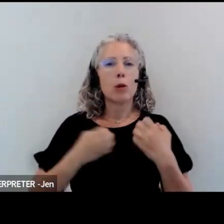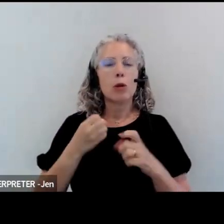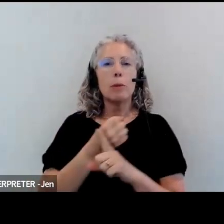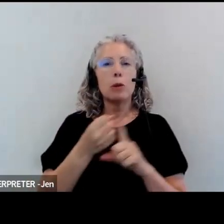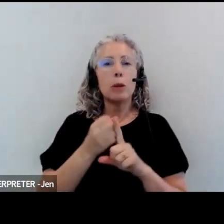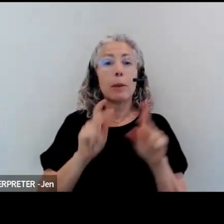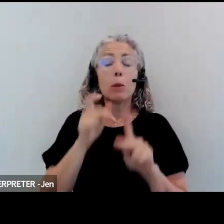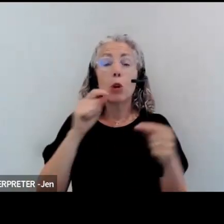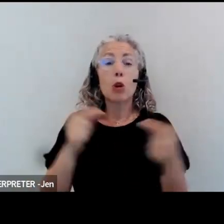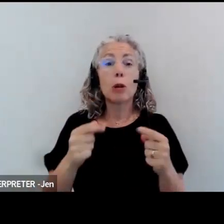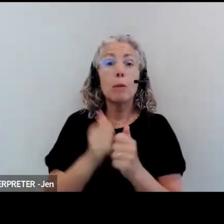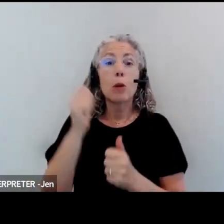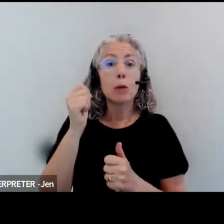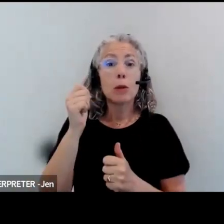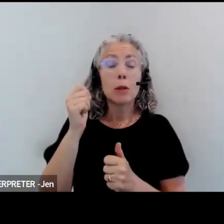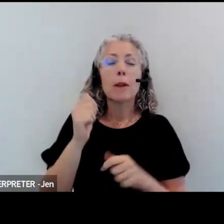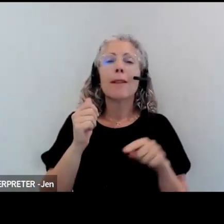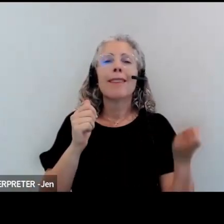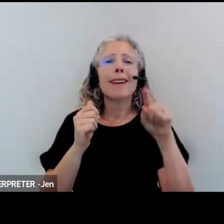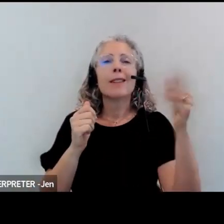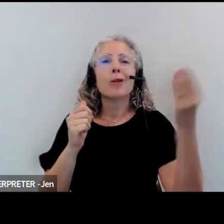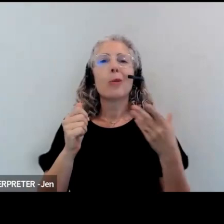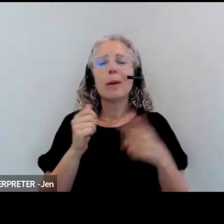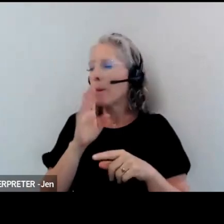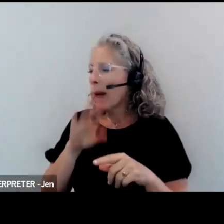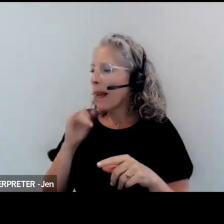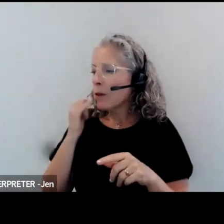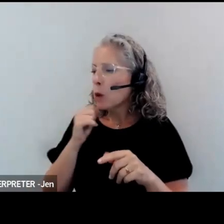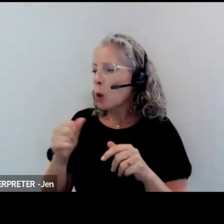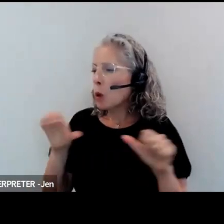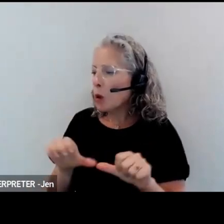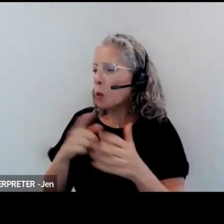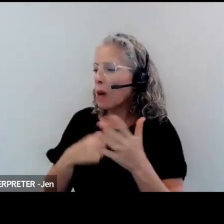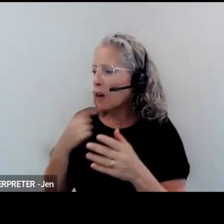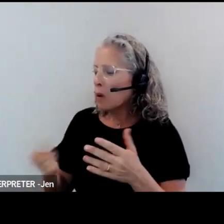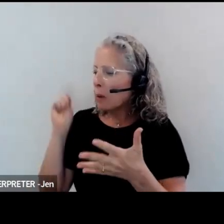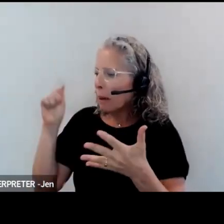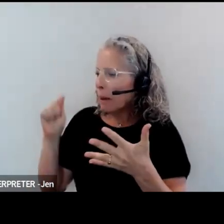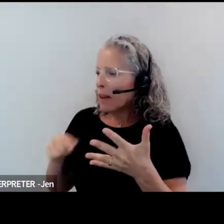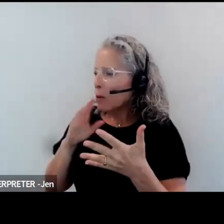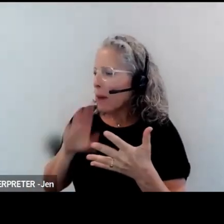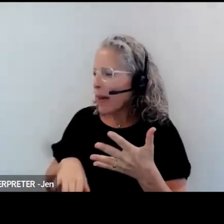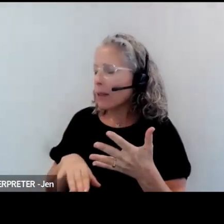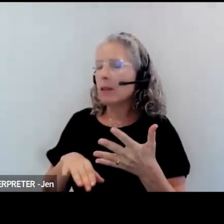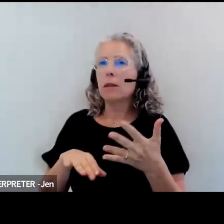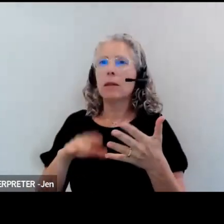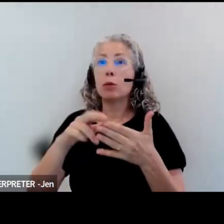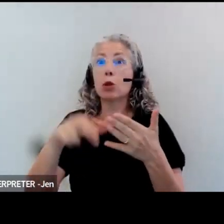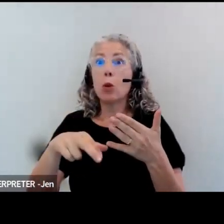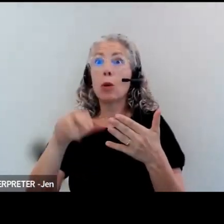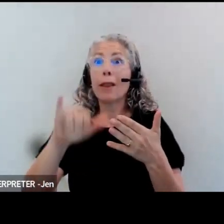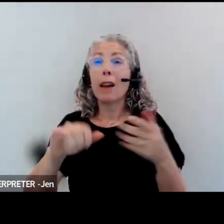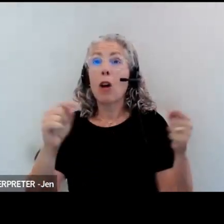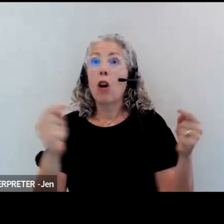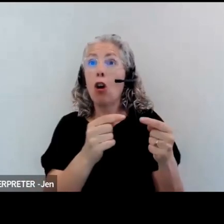most were people who told me that I was bad if I did not do what I was told. And then as a result of that